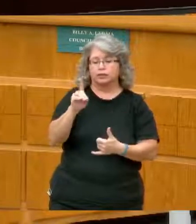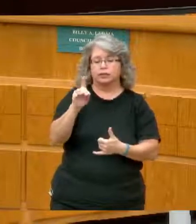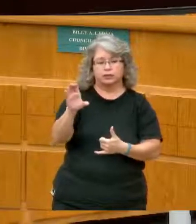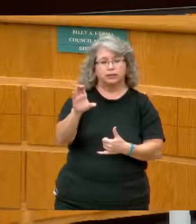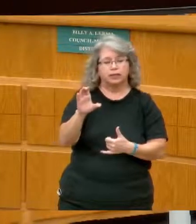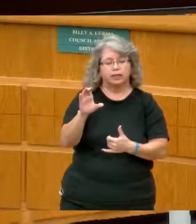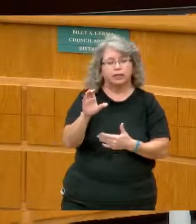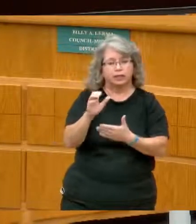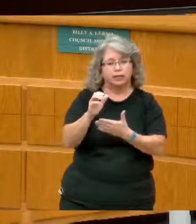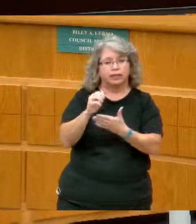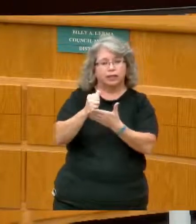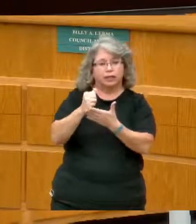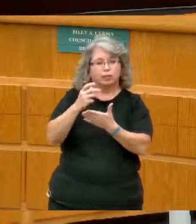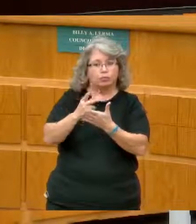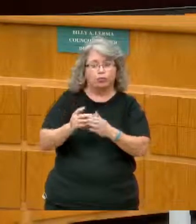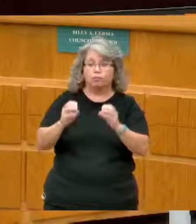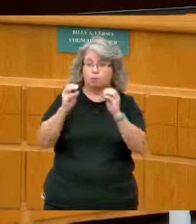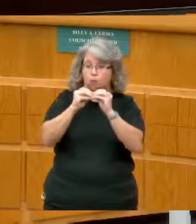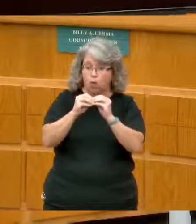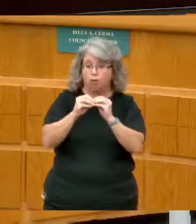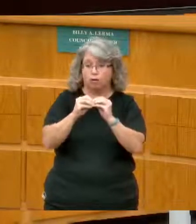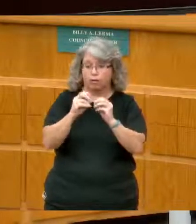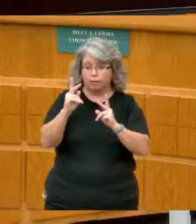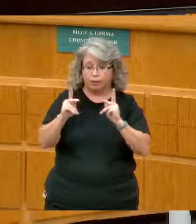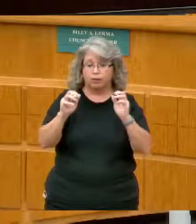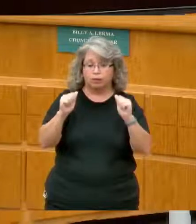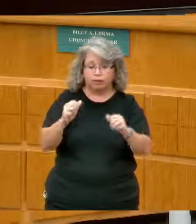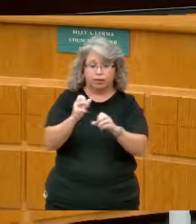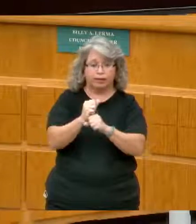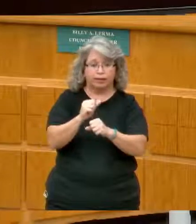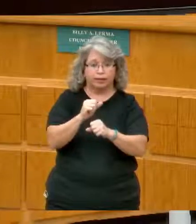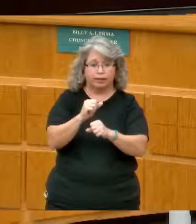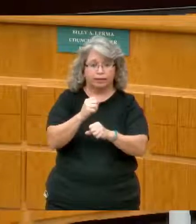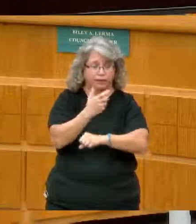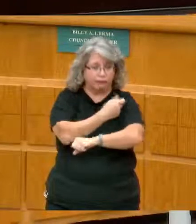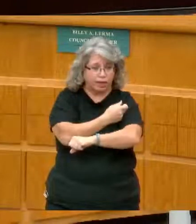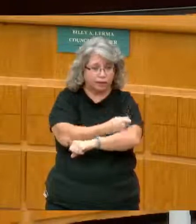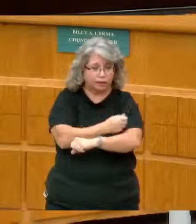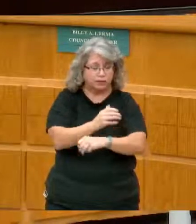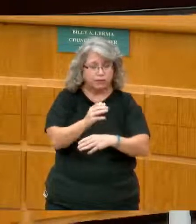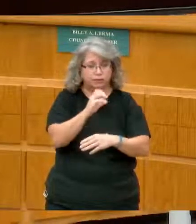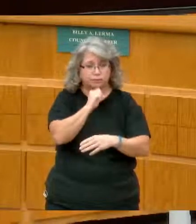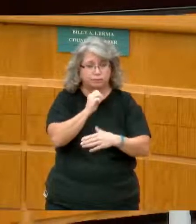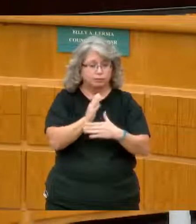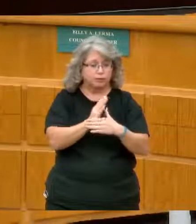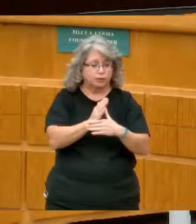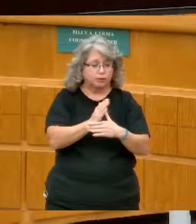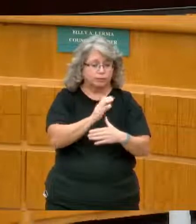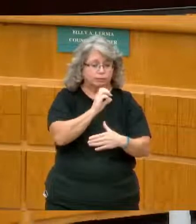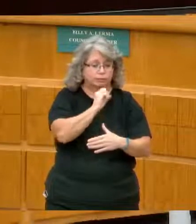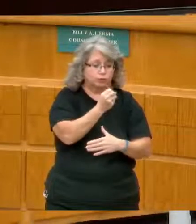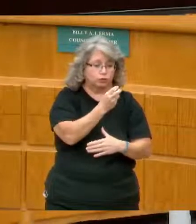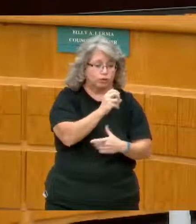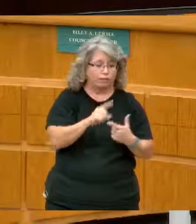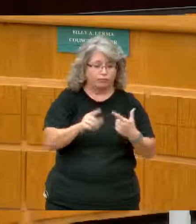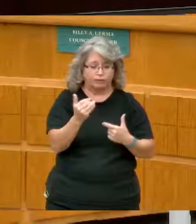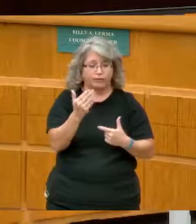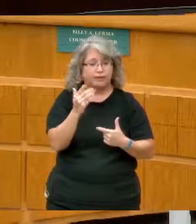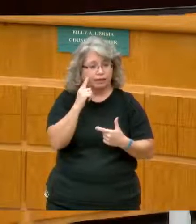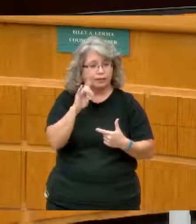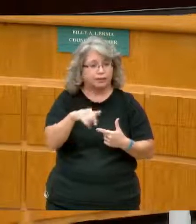those that are in those ages between 12 and 15 is really positive, I think. And also